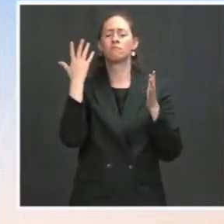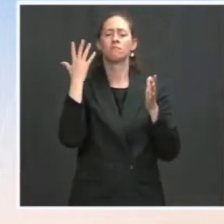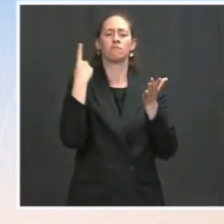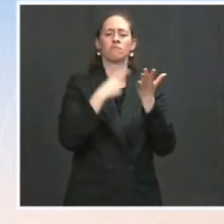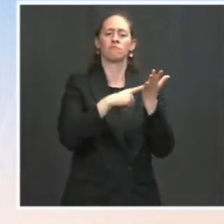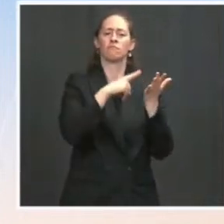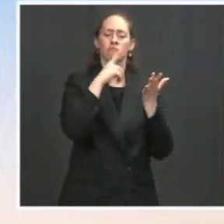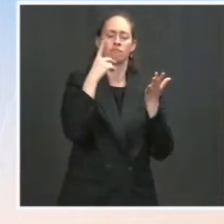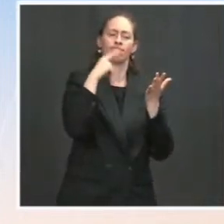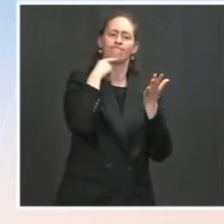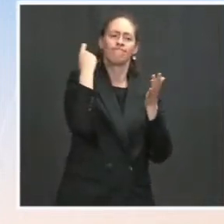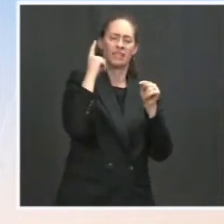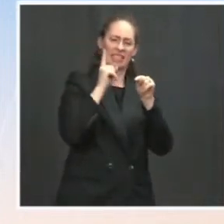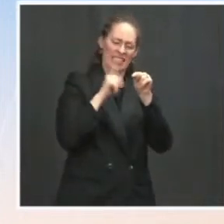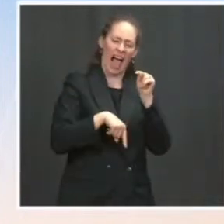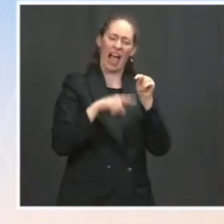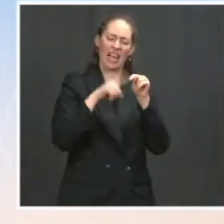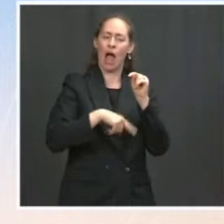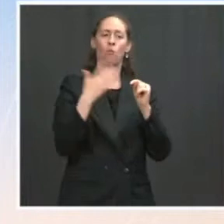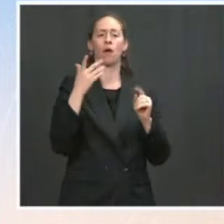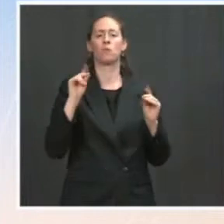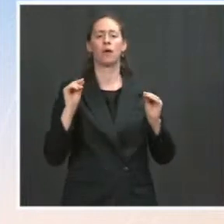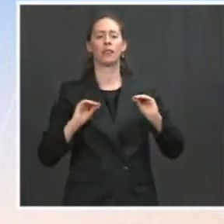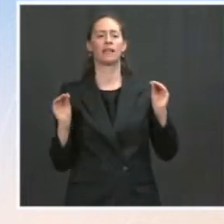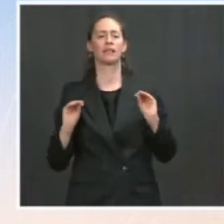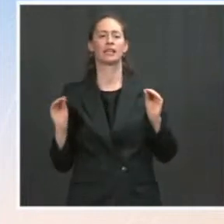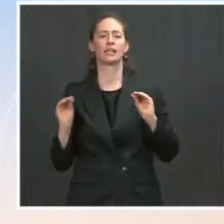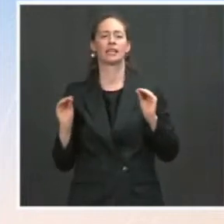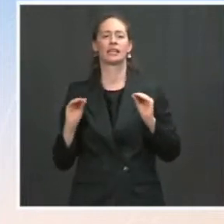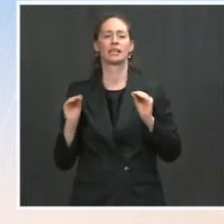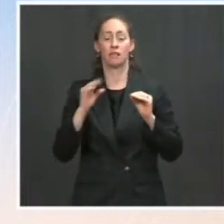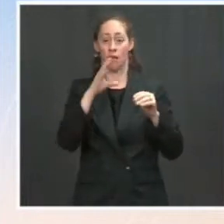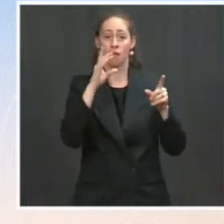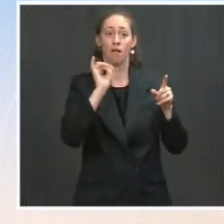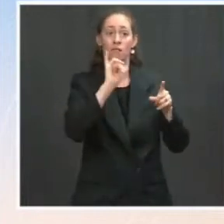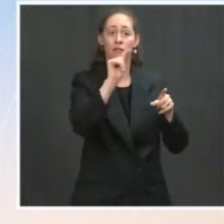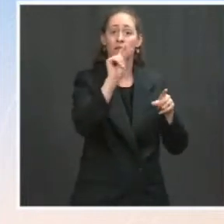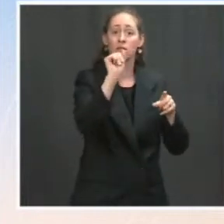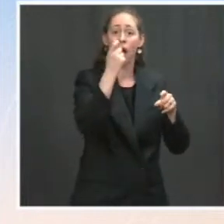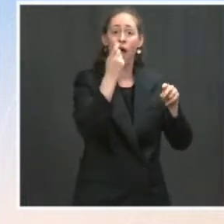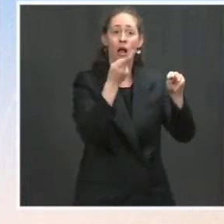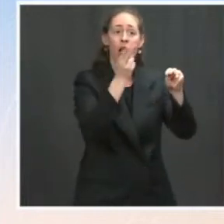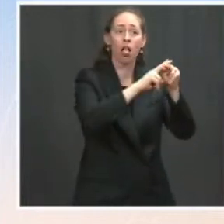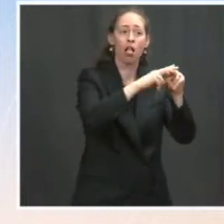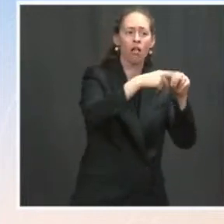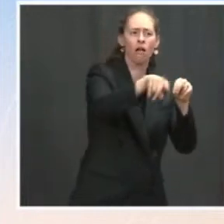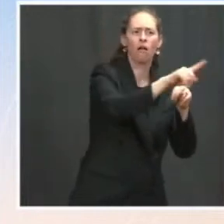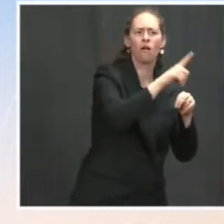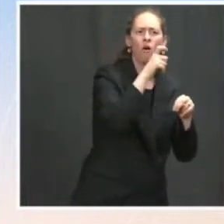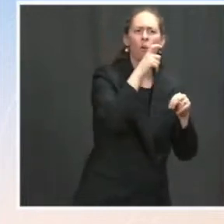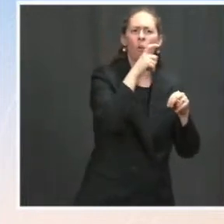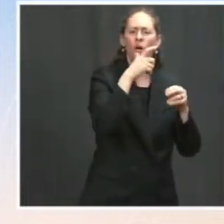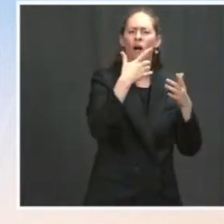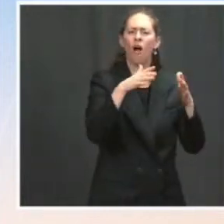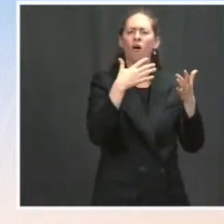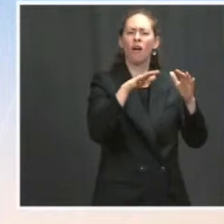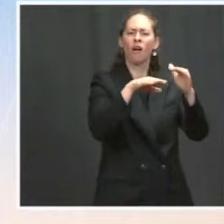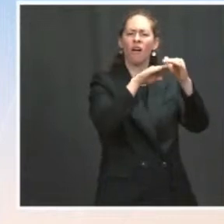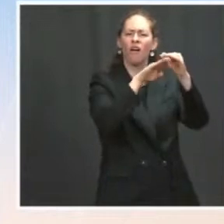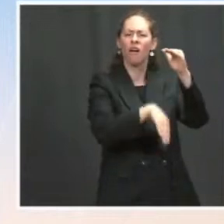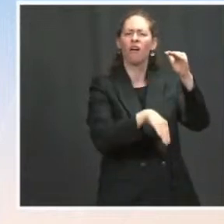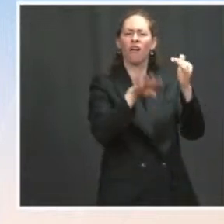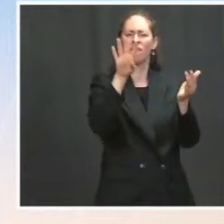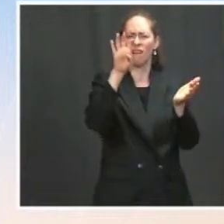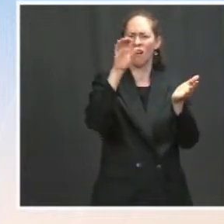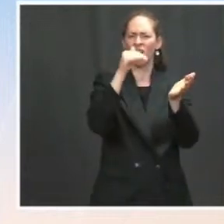than $400,000 a year. Those are not areas where he is going to move. He is quite open, as is evidenced